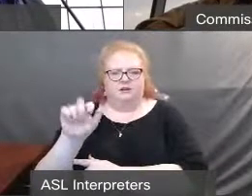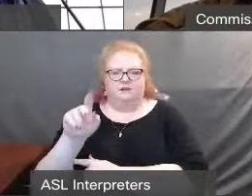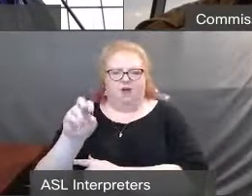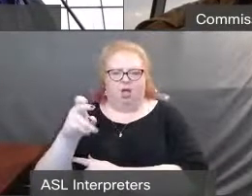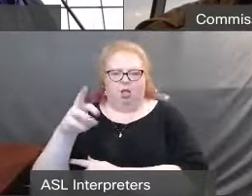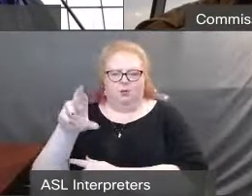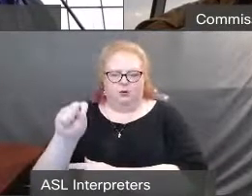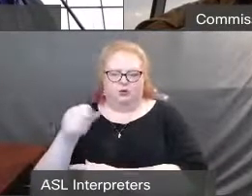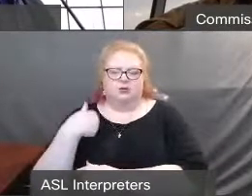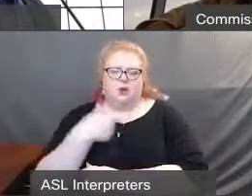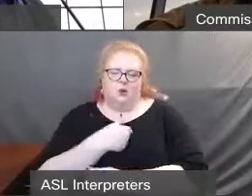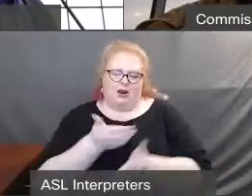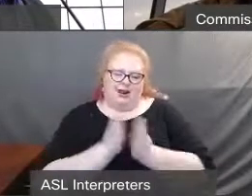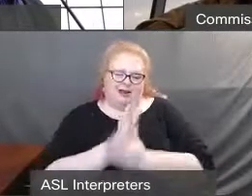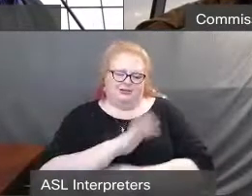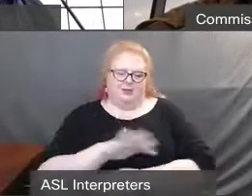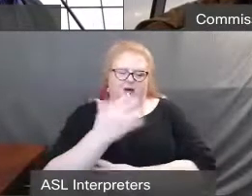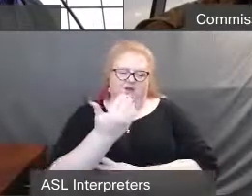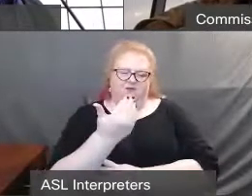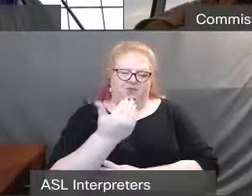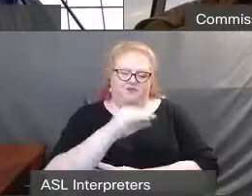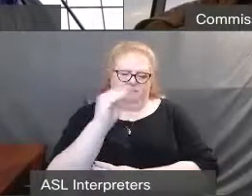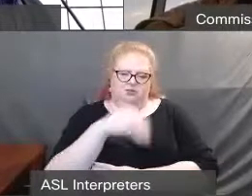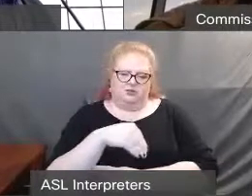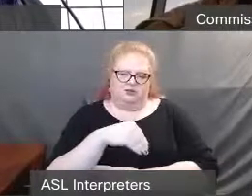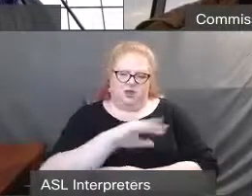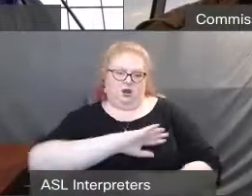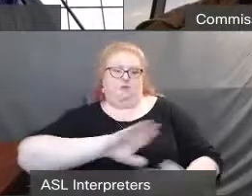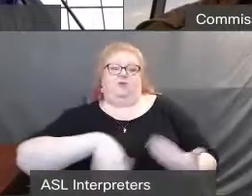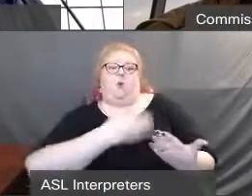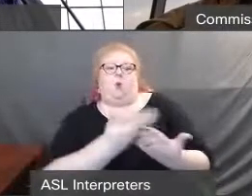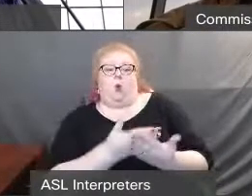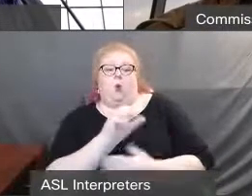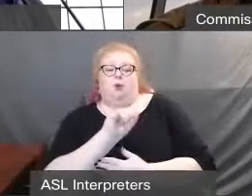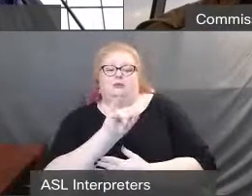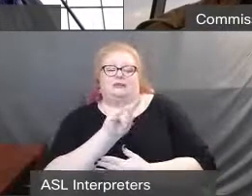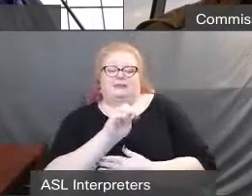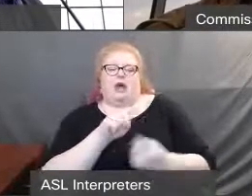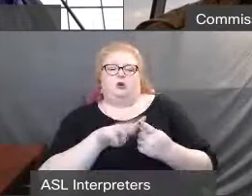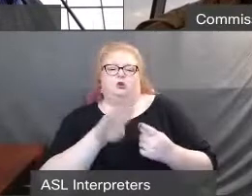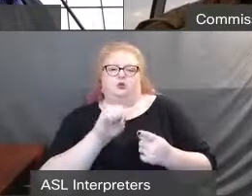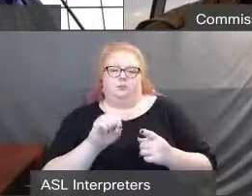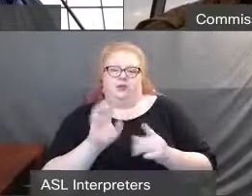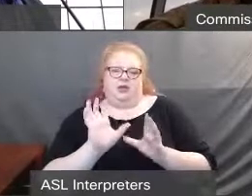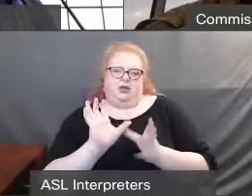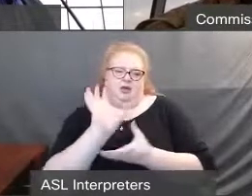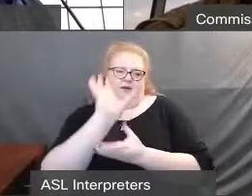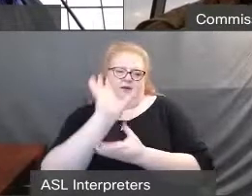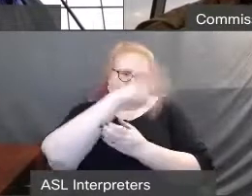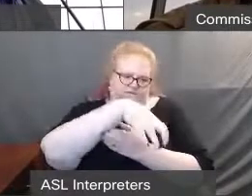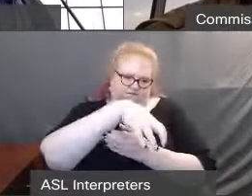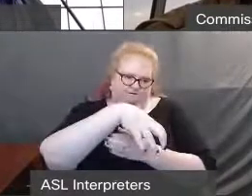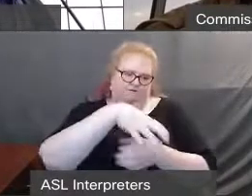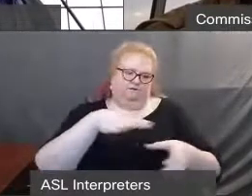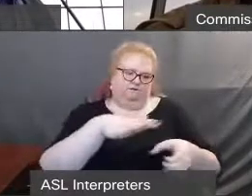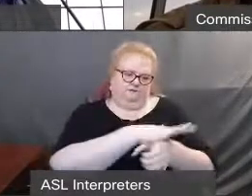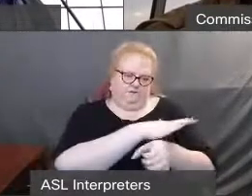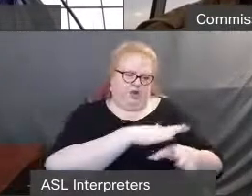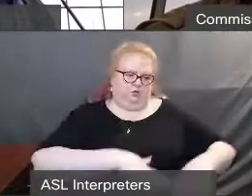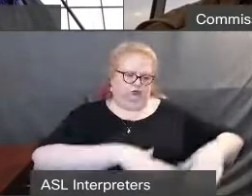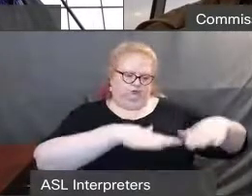15% of the whole site to be filled. The last time I was in here, we were asking for